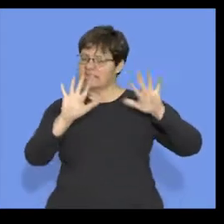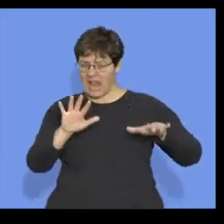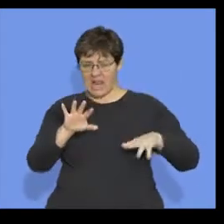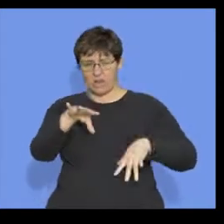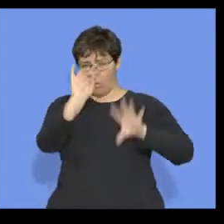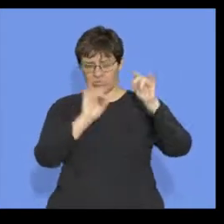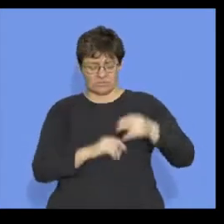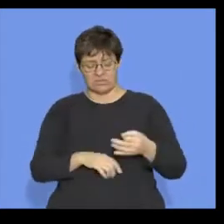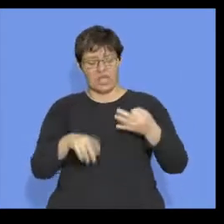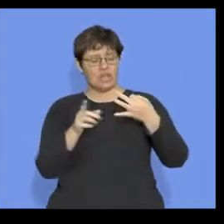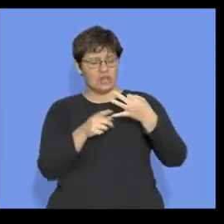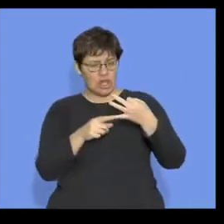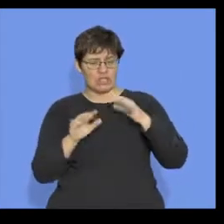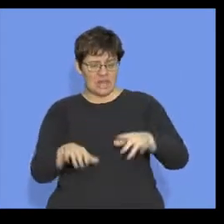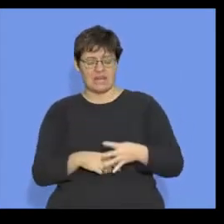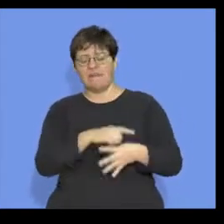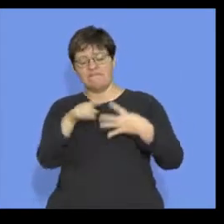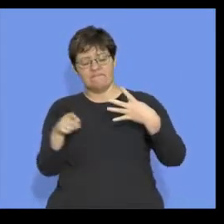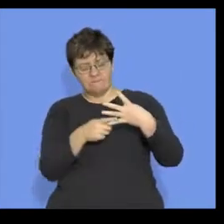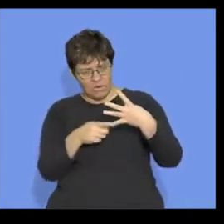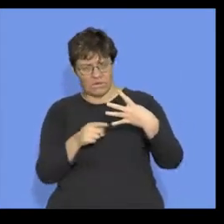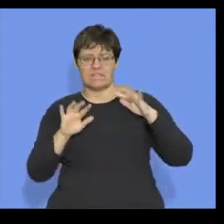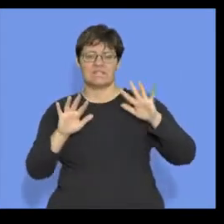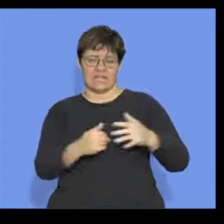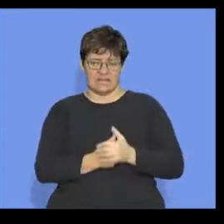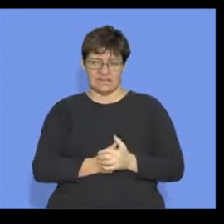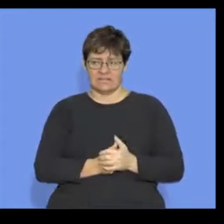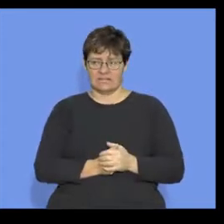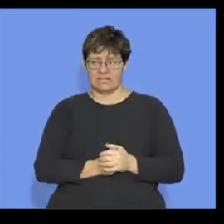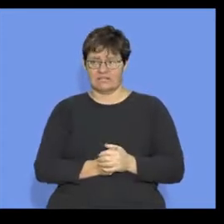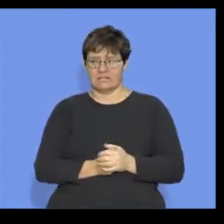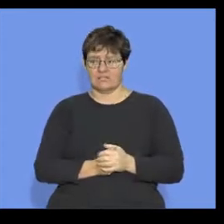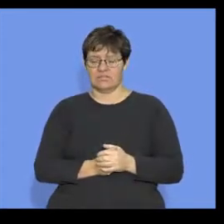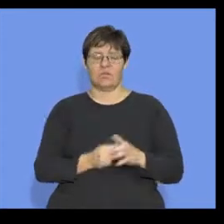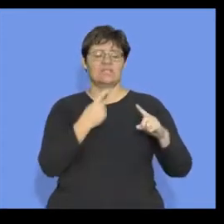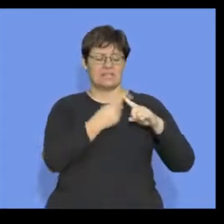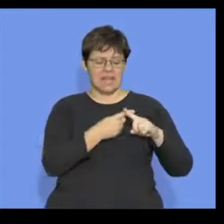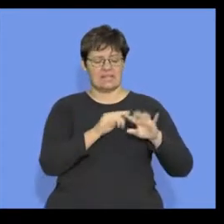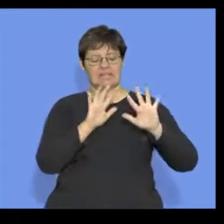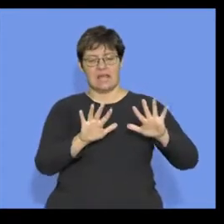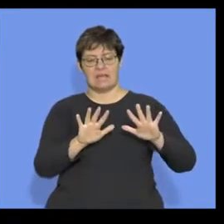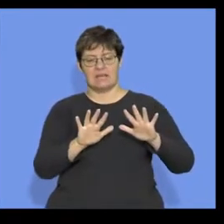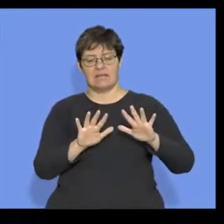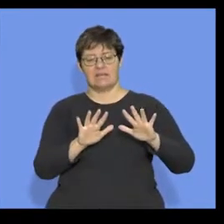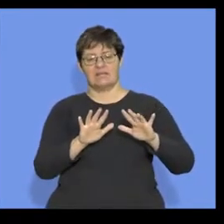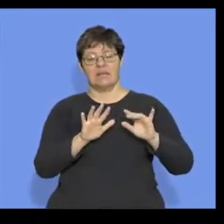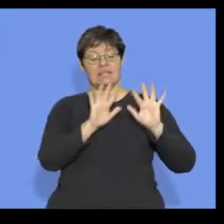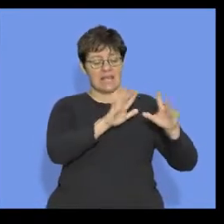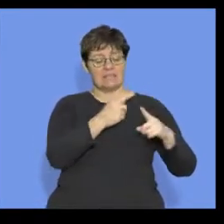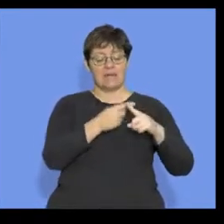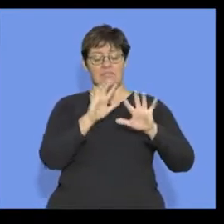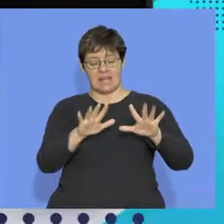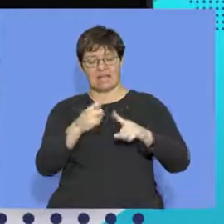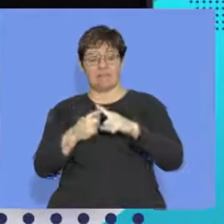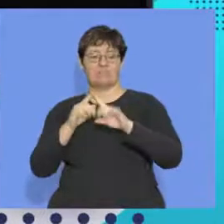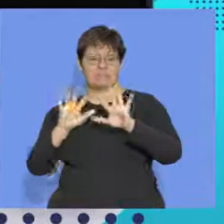10. And the third one, we have 10. And the fourth one, we have 10. And you multiply, you get